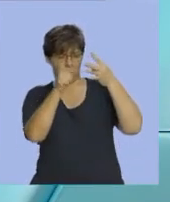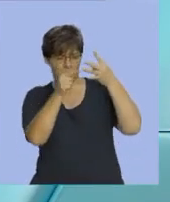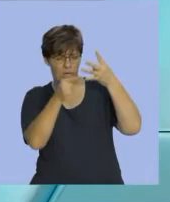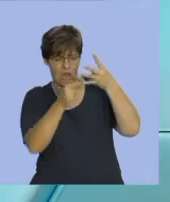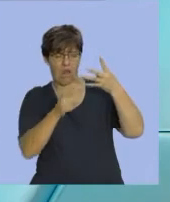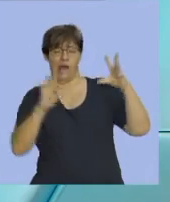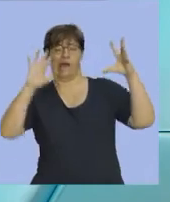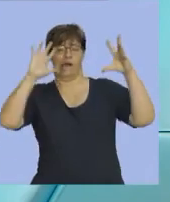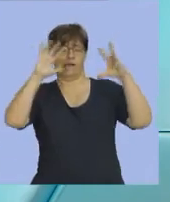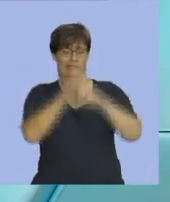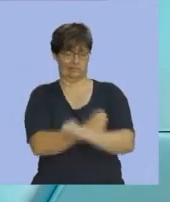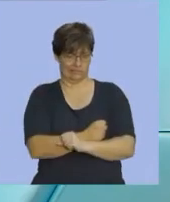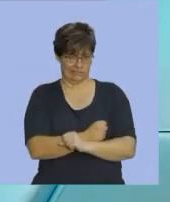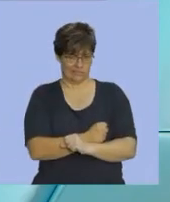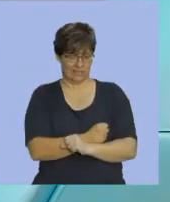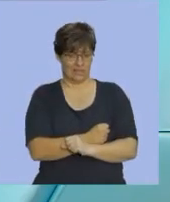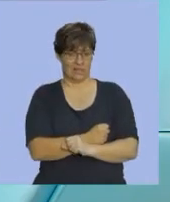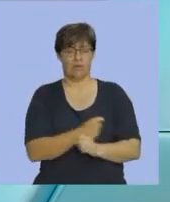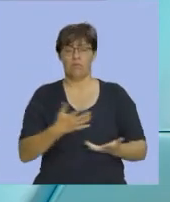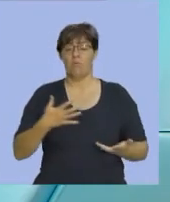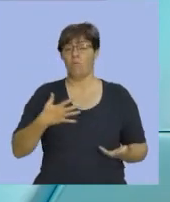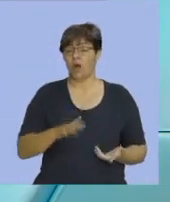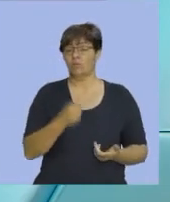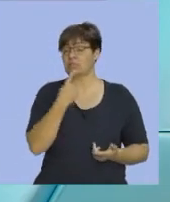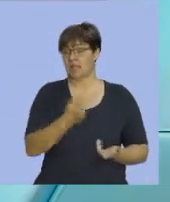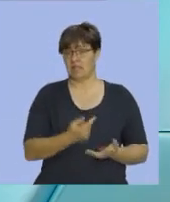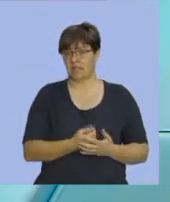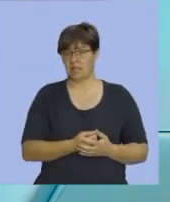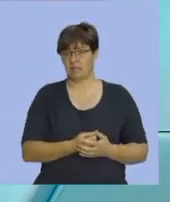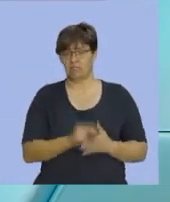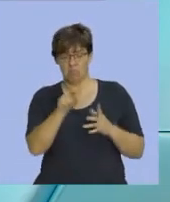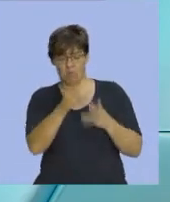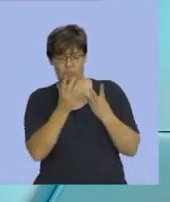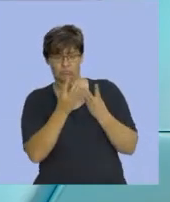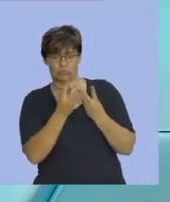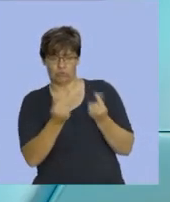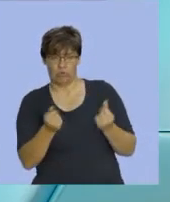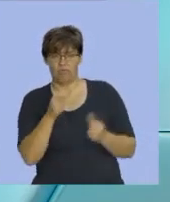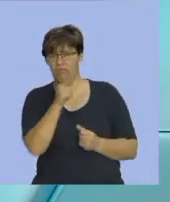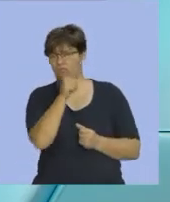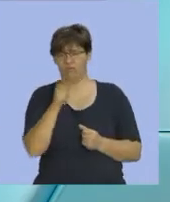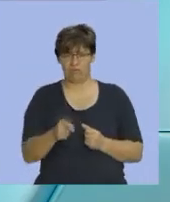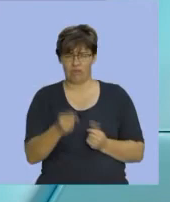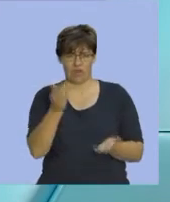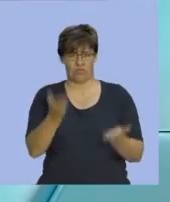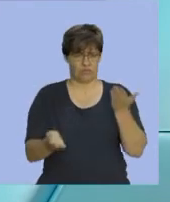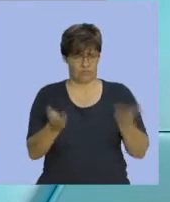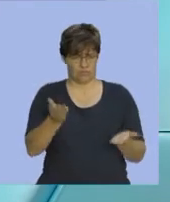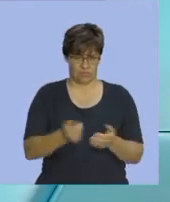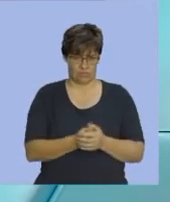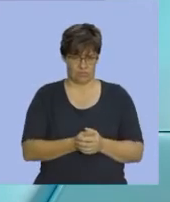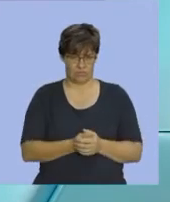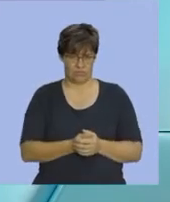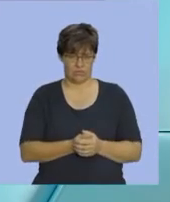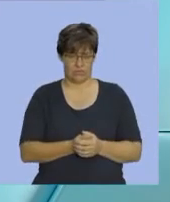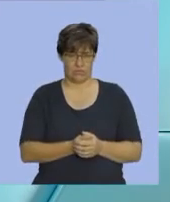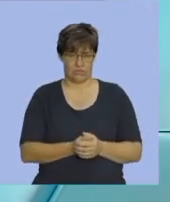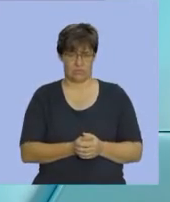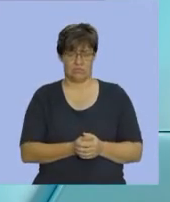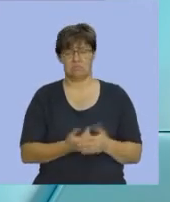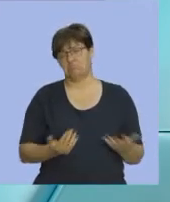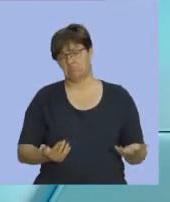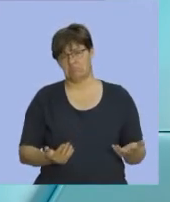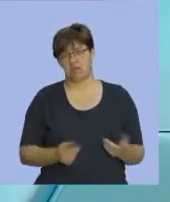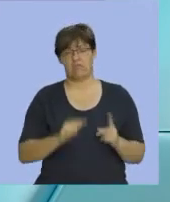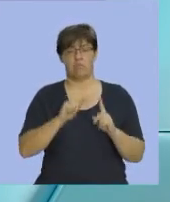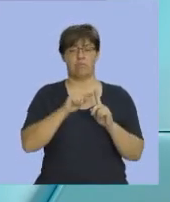these points for you to see in terms of if we were to then start solving, right, these ratios and